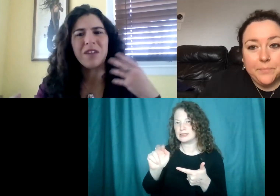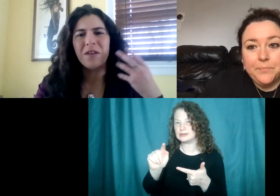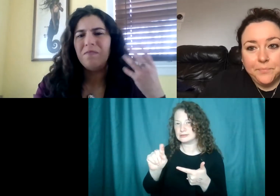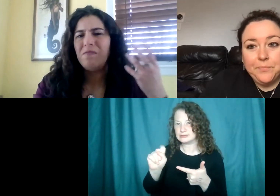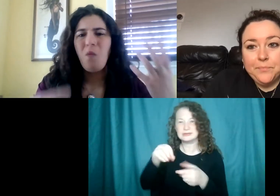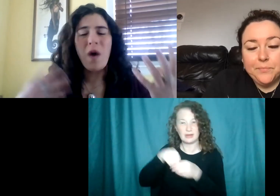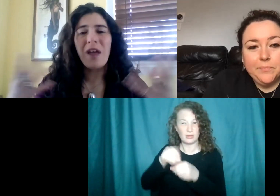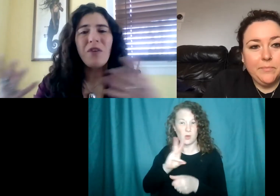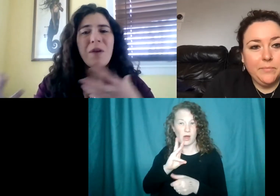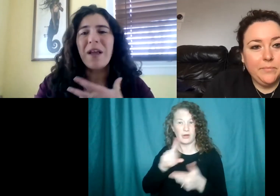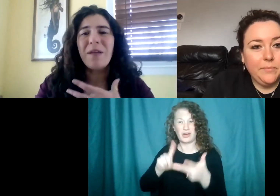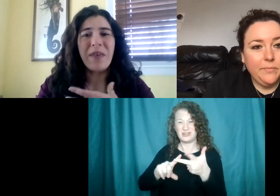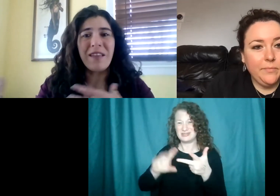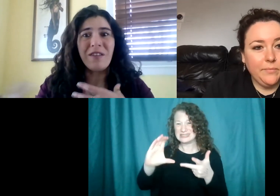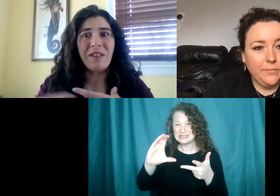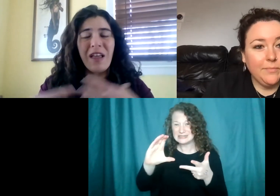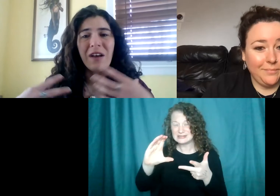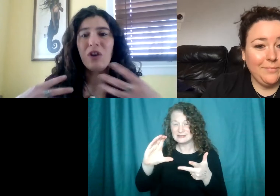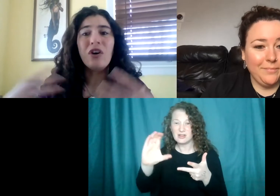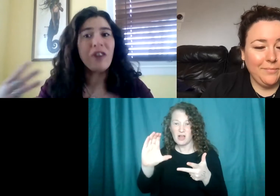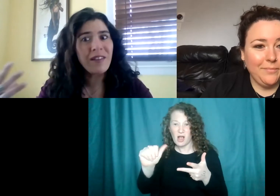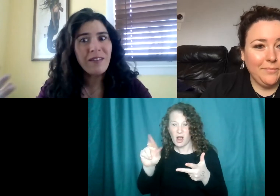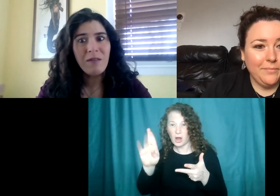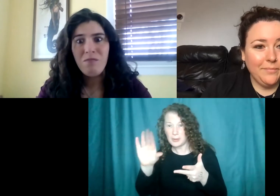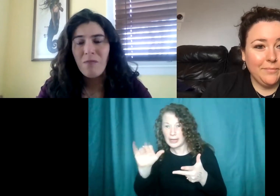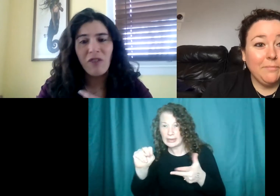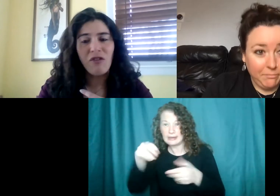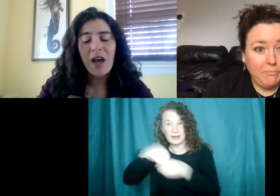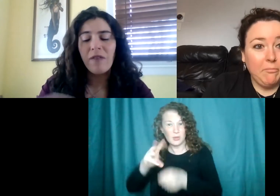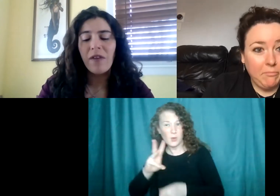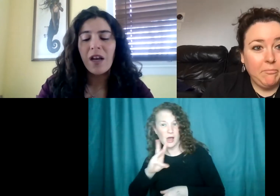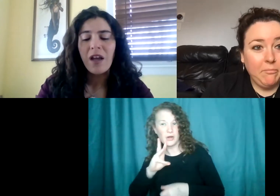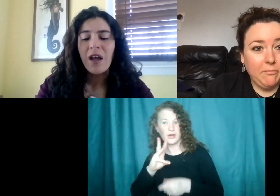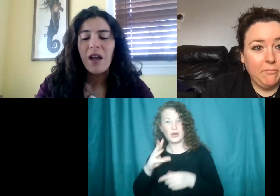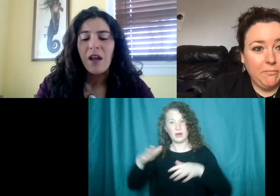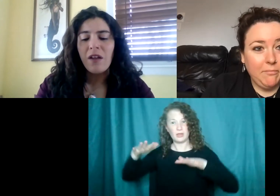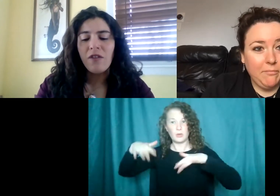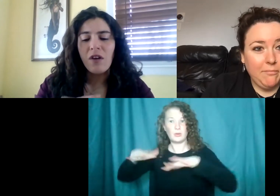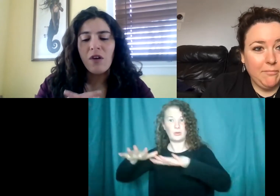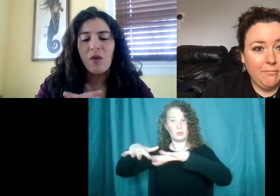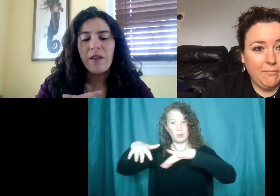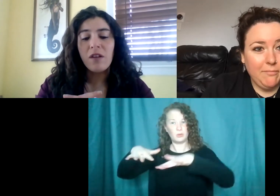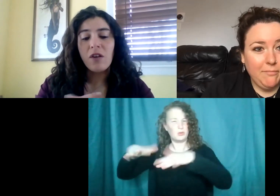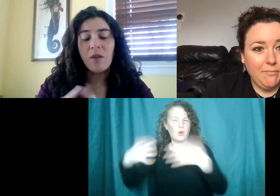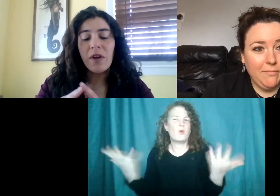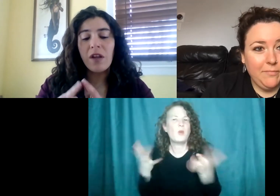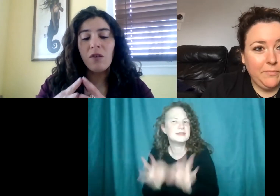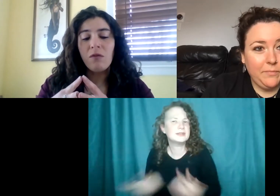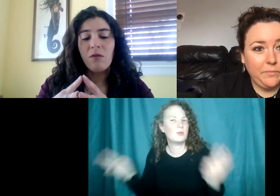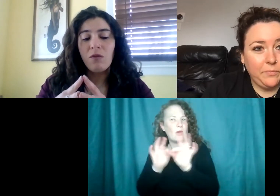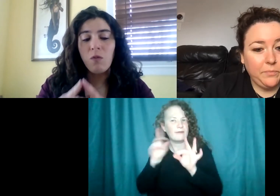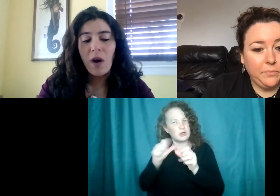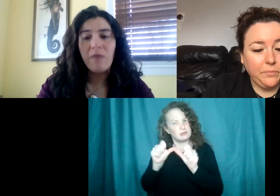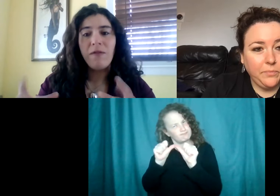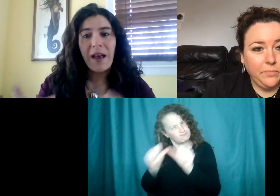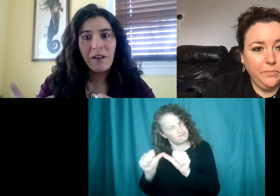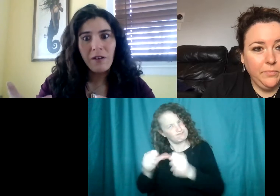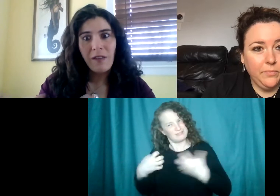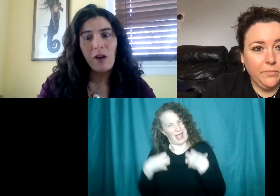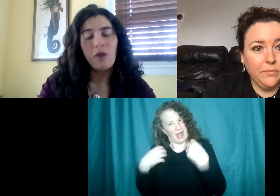carbon, the whatever it might be? There's a lot, currents might drive it. And so it's determining